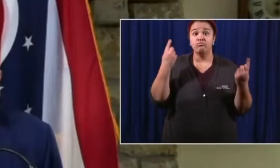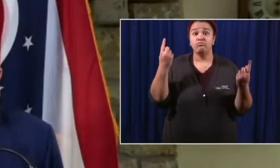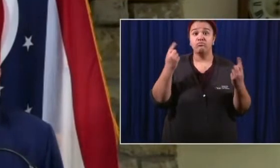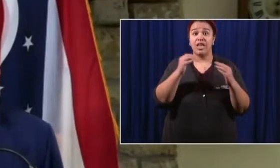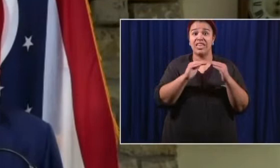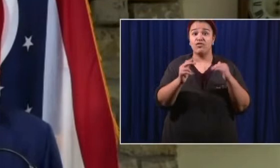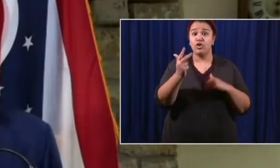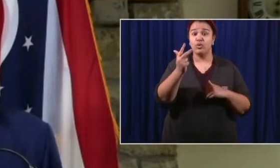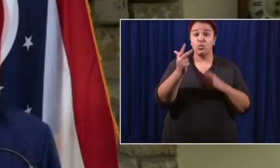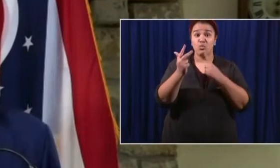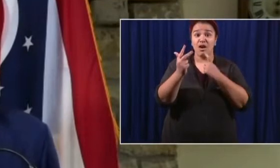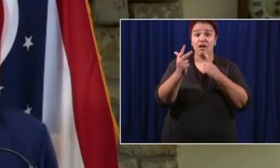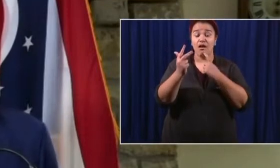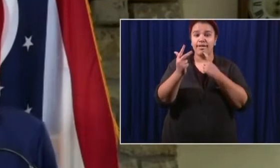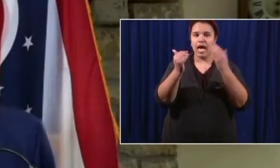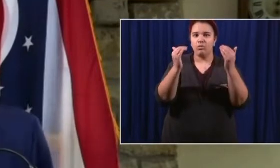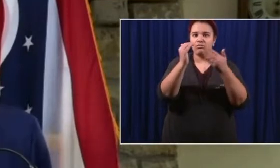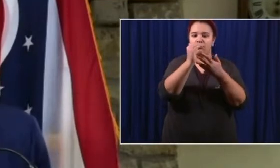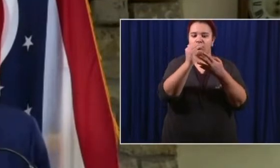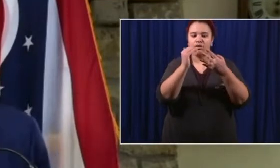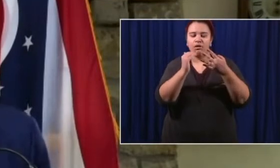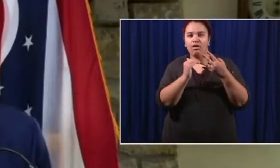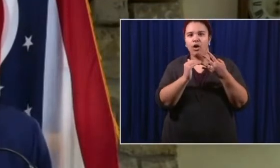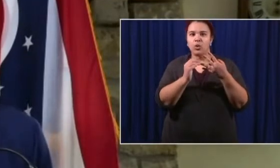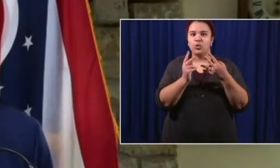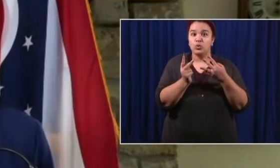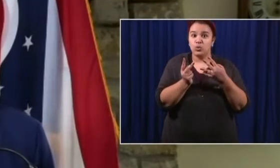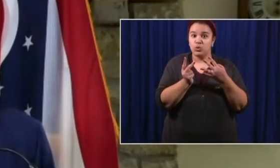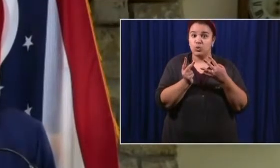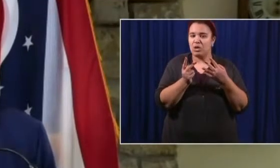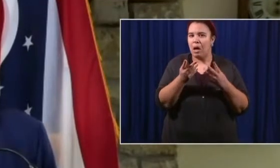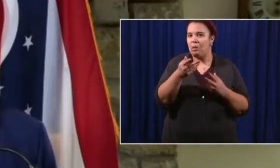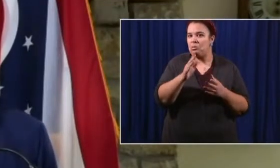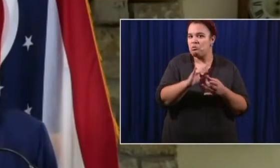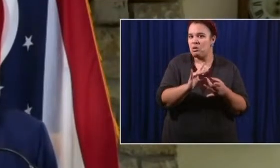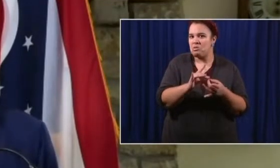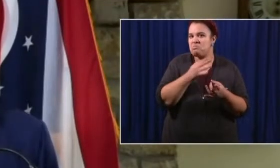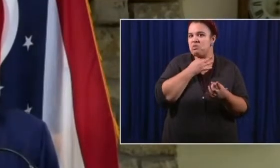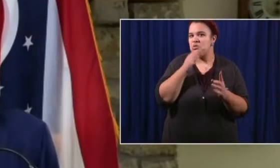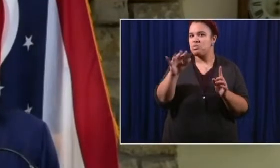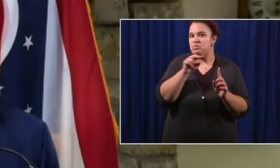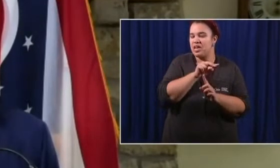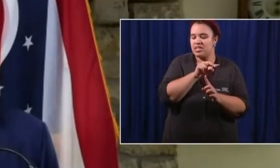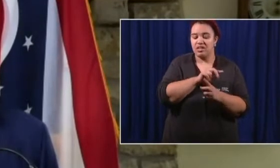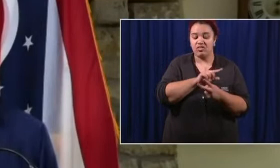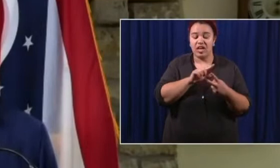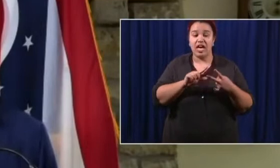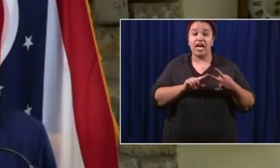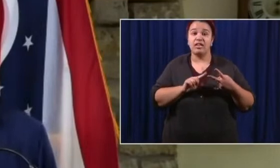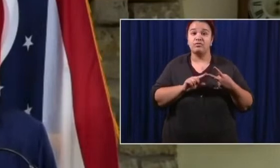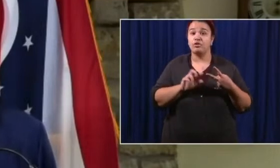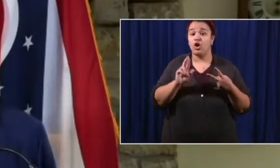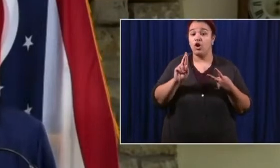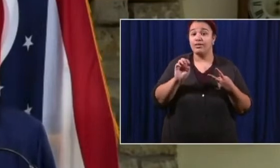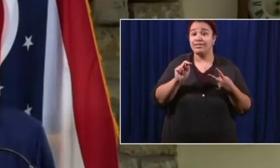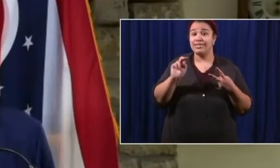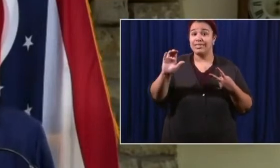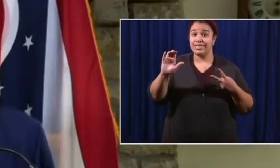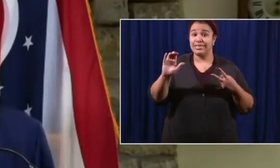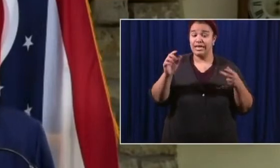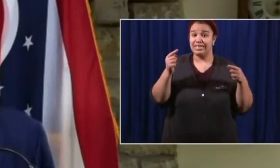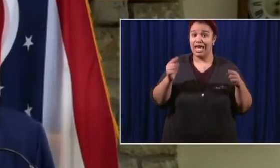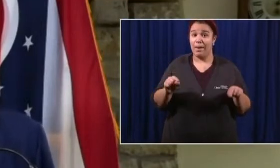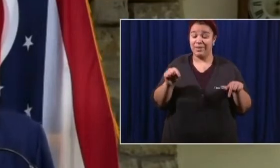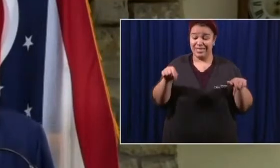County. Secondly, the RNC is going on this week. You're probably the most visible Republican governor in the nation as